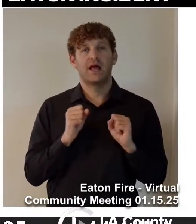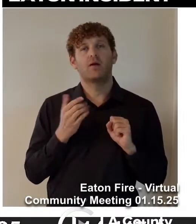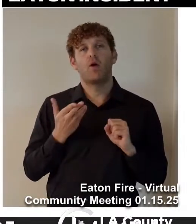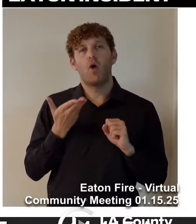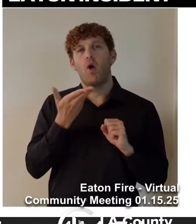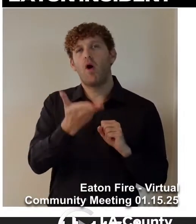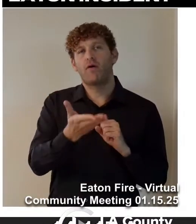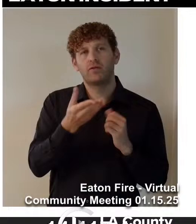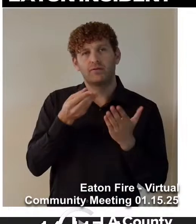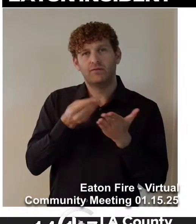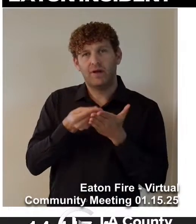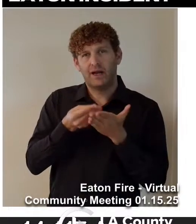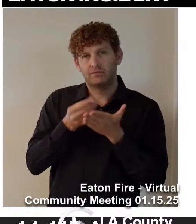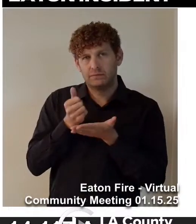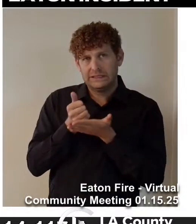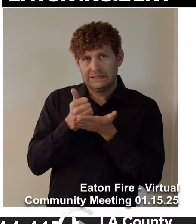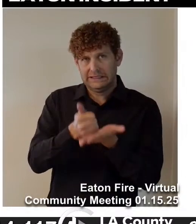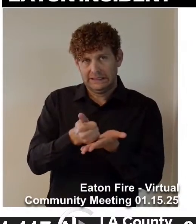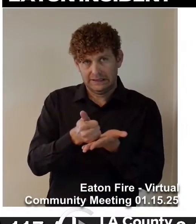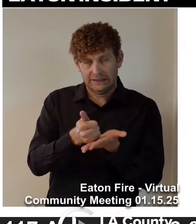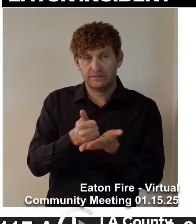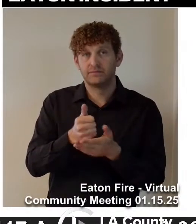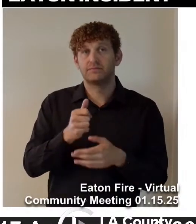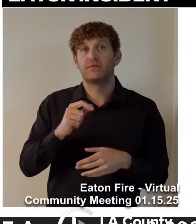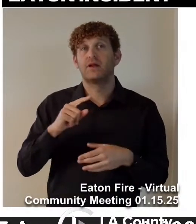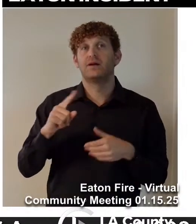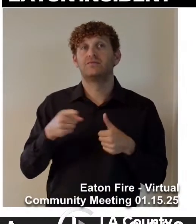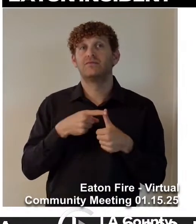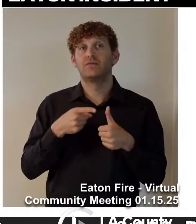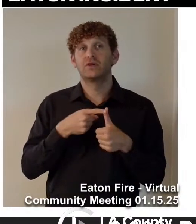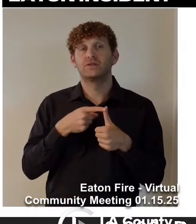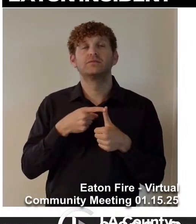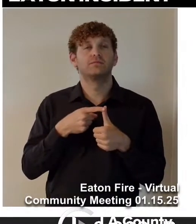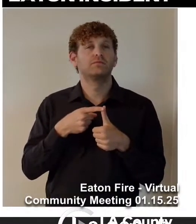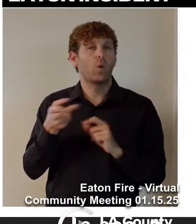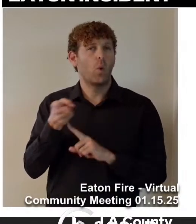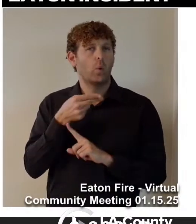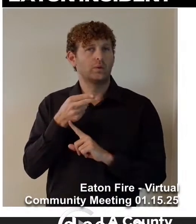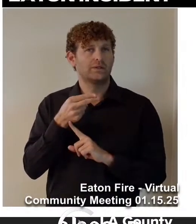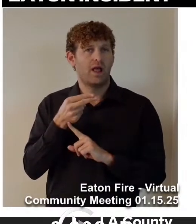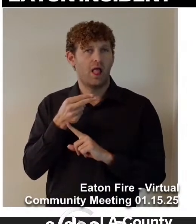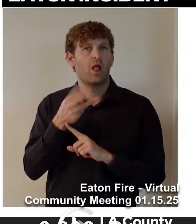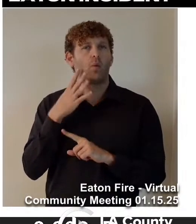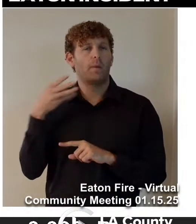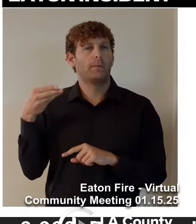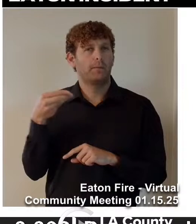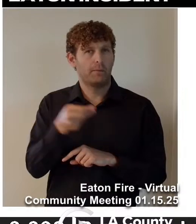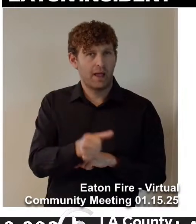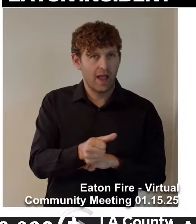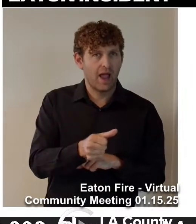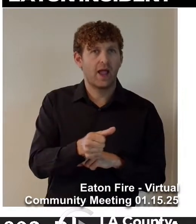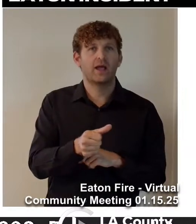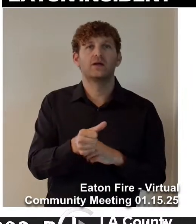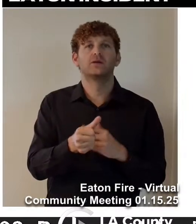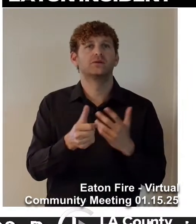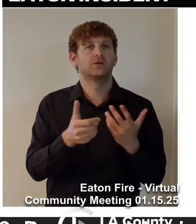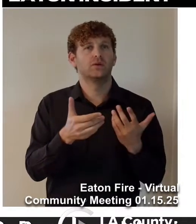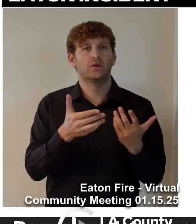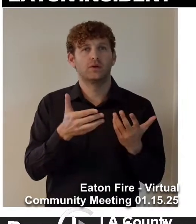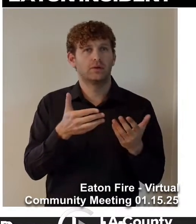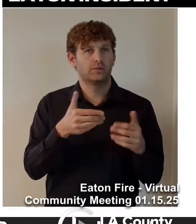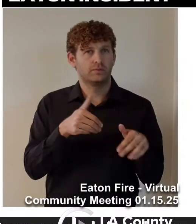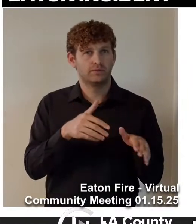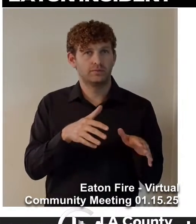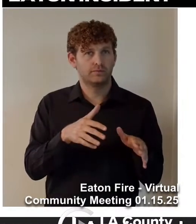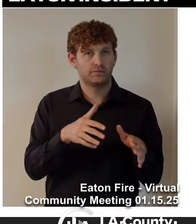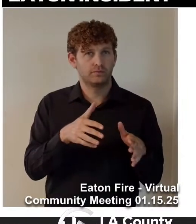assistance. First, FEMA helps cover hotel costs for those who had to move away from their homes and are incurring expenses staying